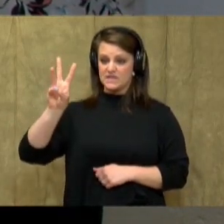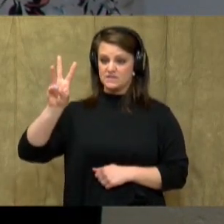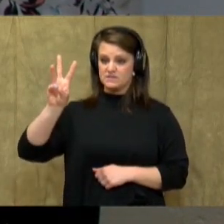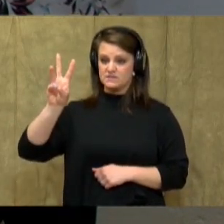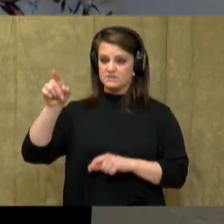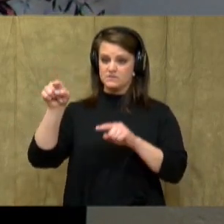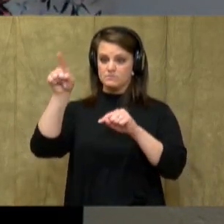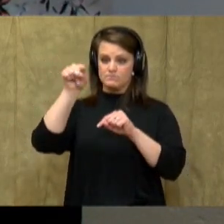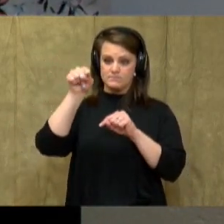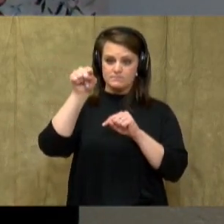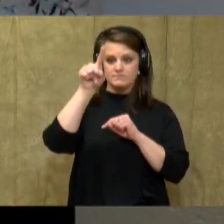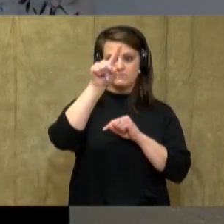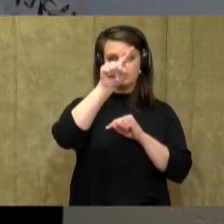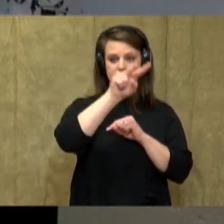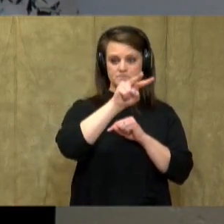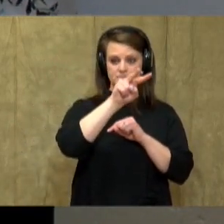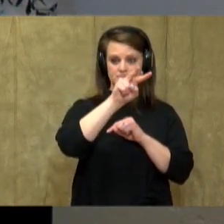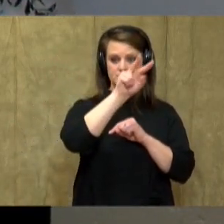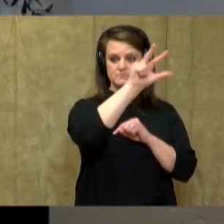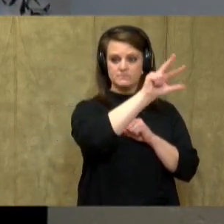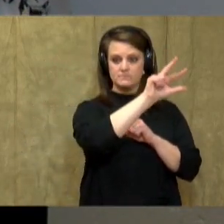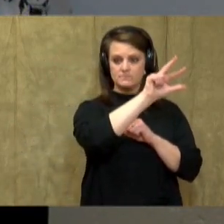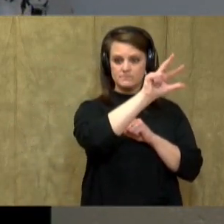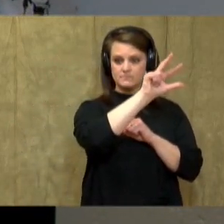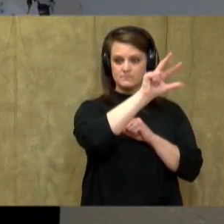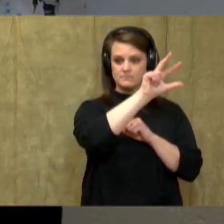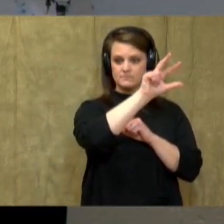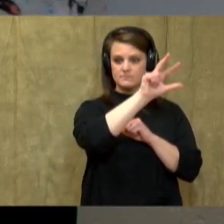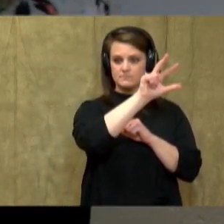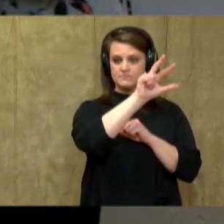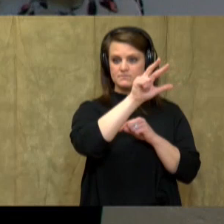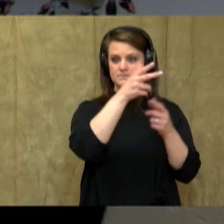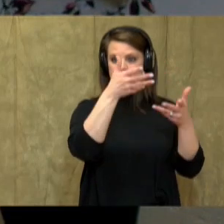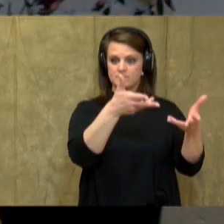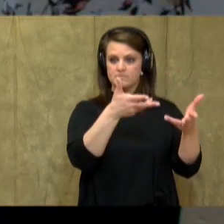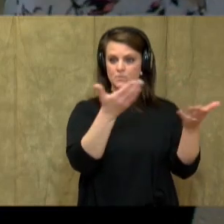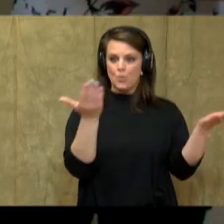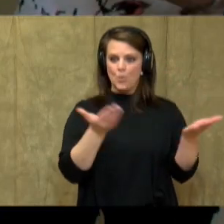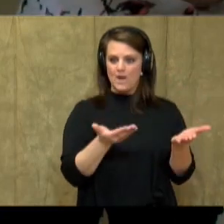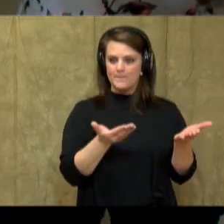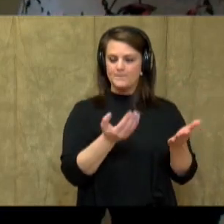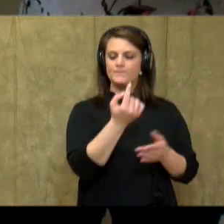away, 1, 2, 3/6 away, I get